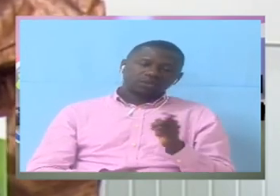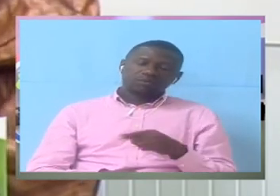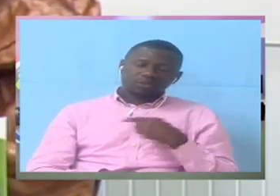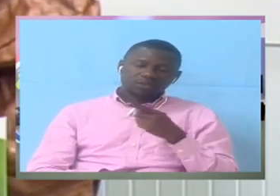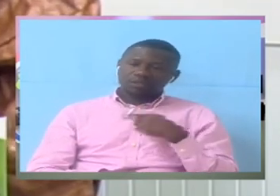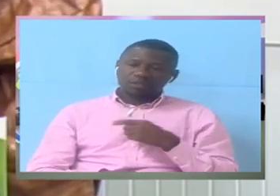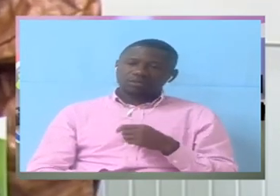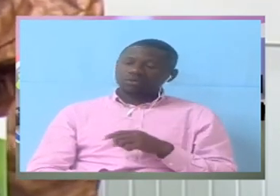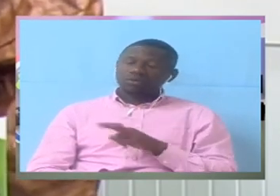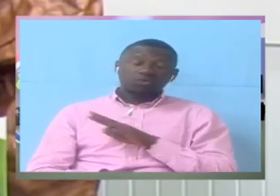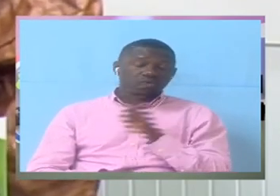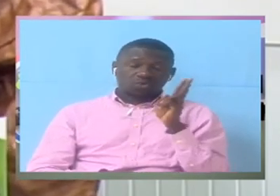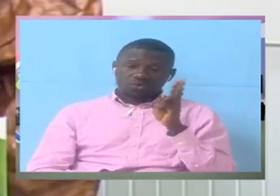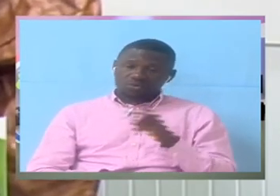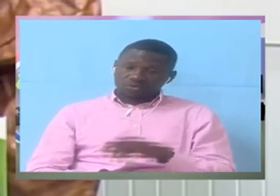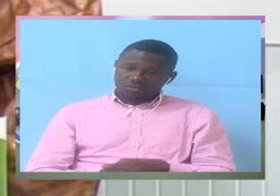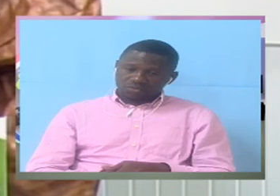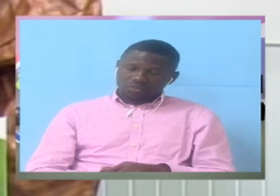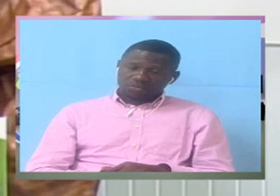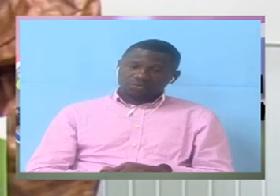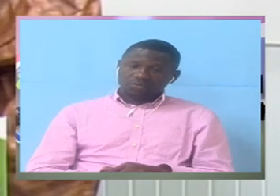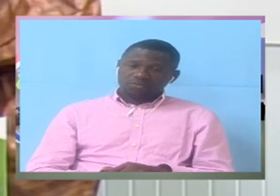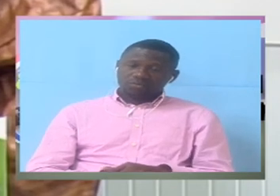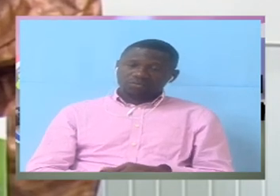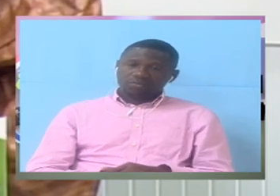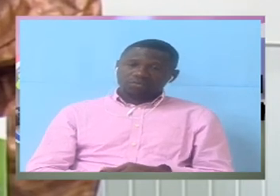body. Maybe